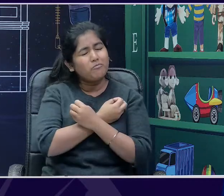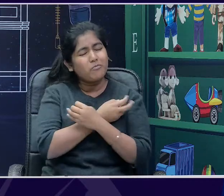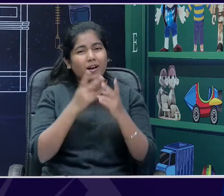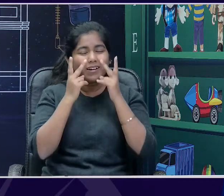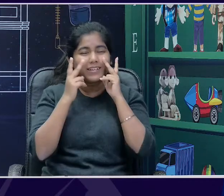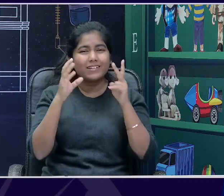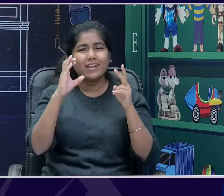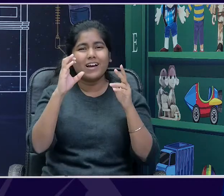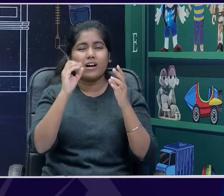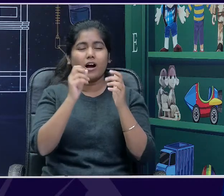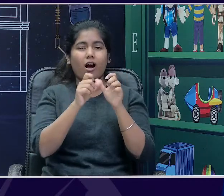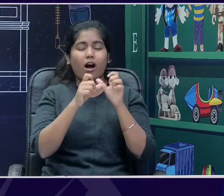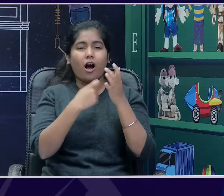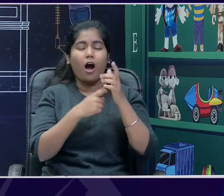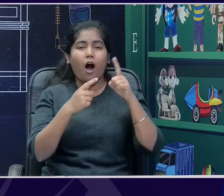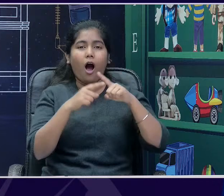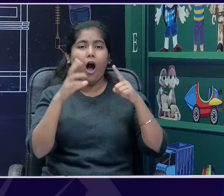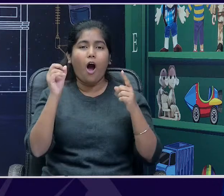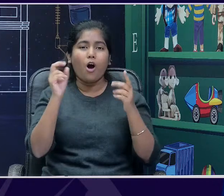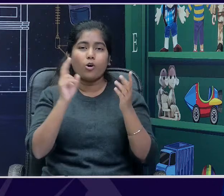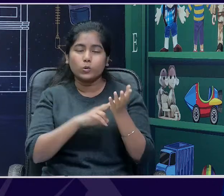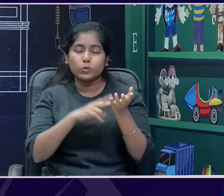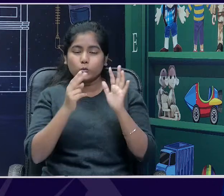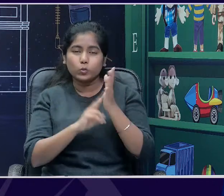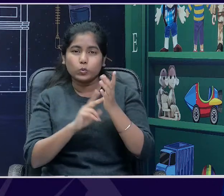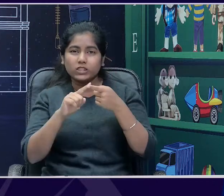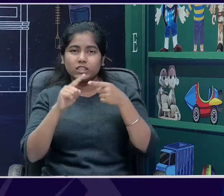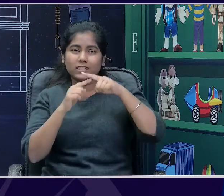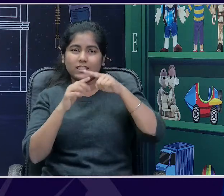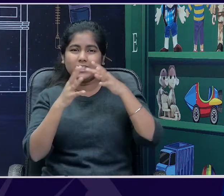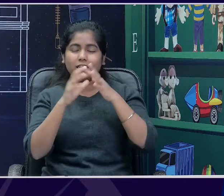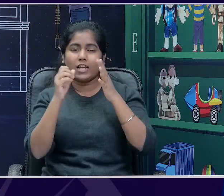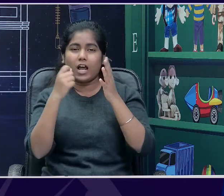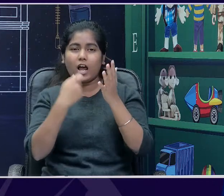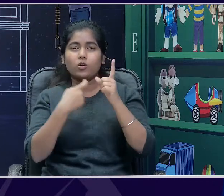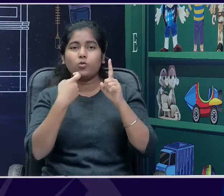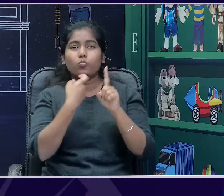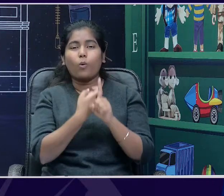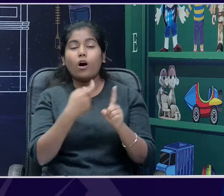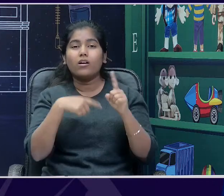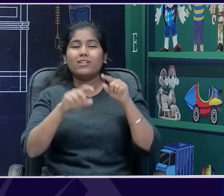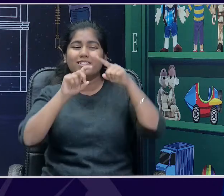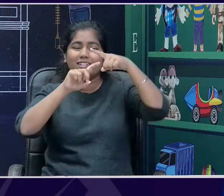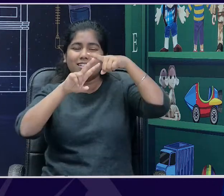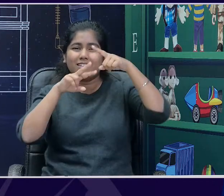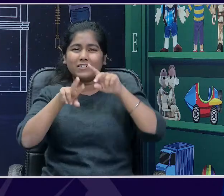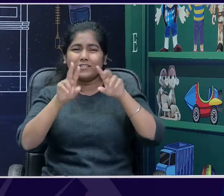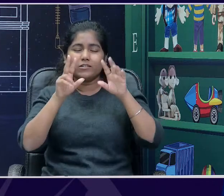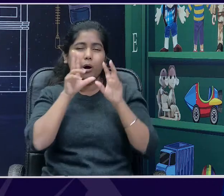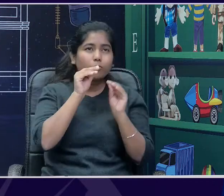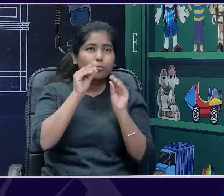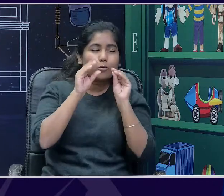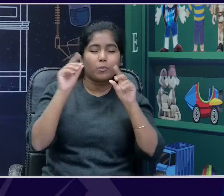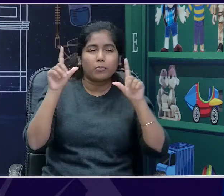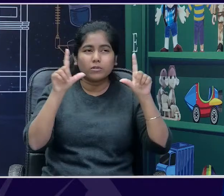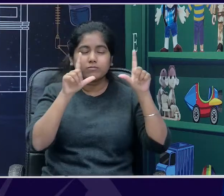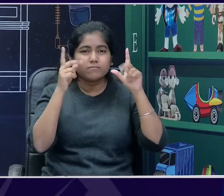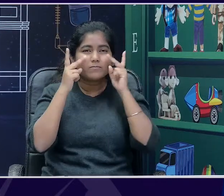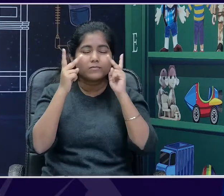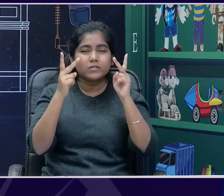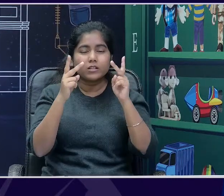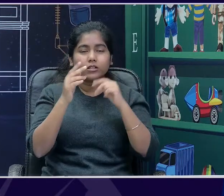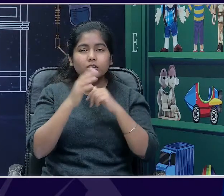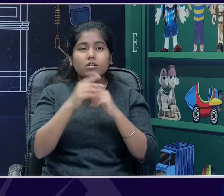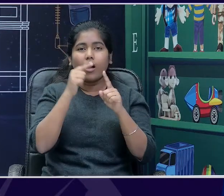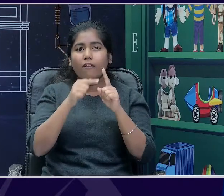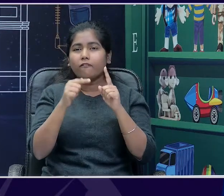and there they watch the monsters, giants, on the abnormal, sometimes ugly